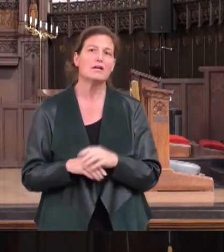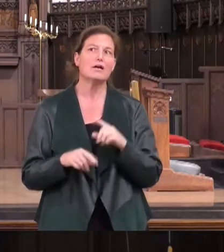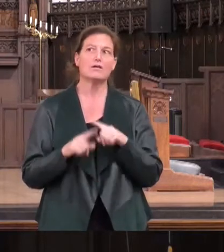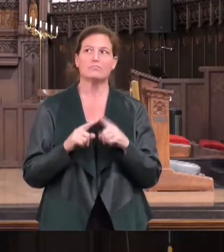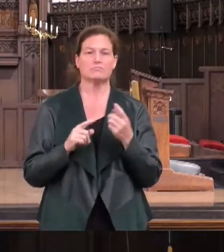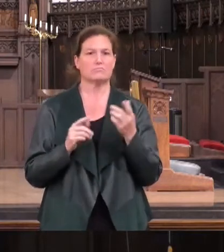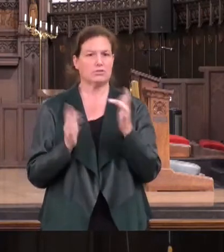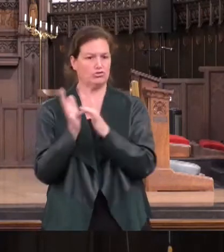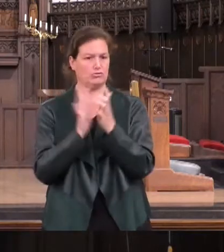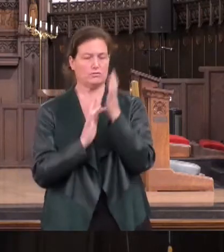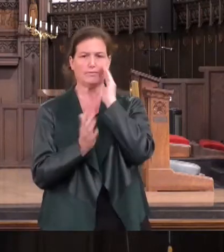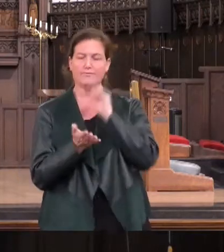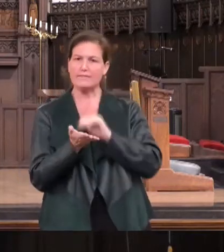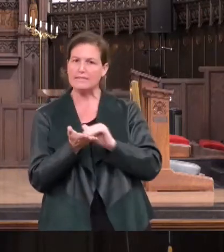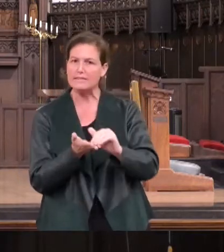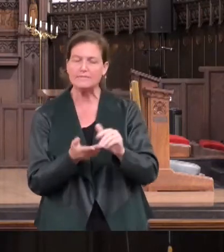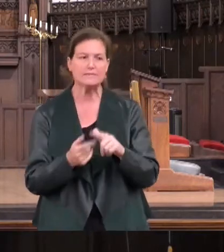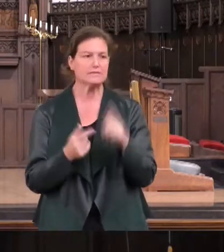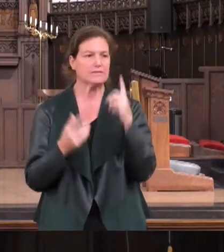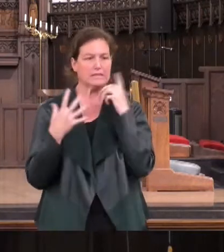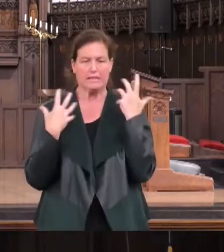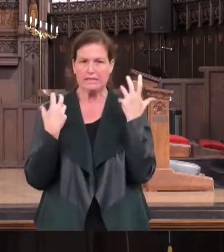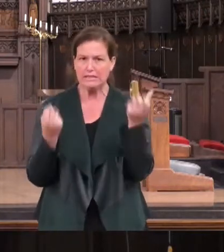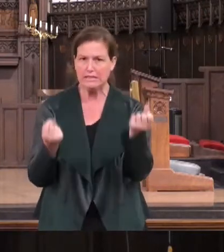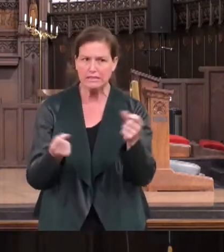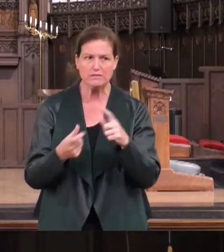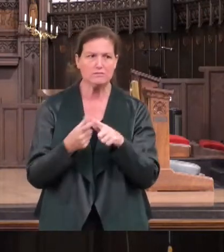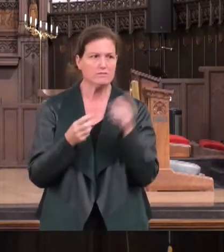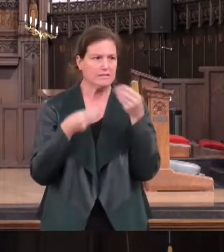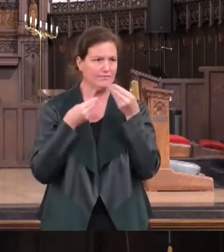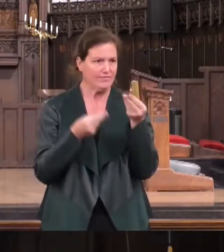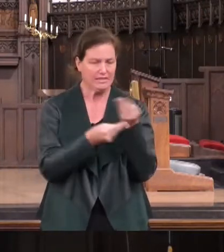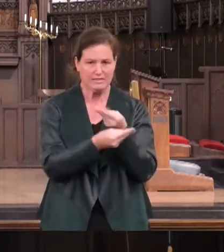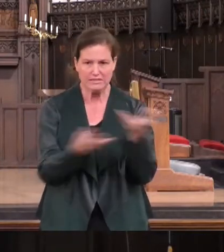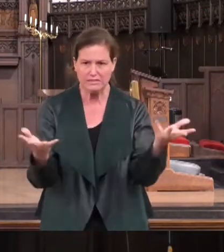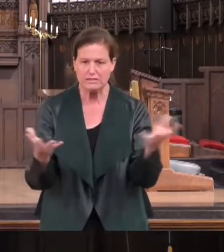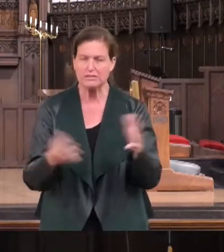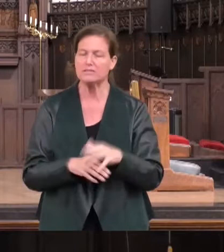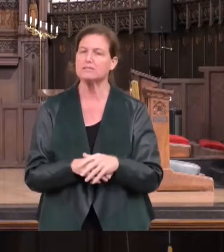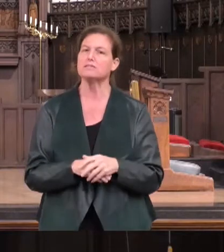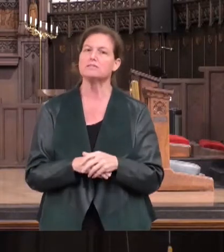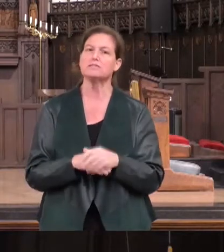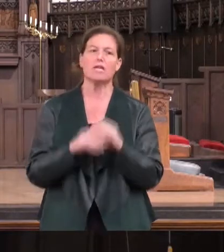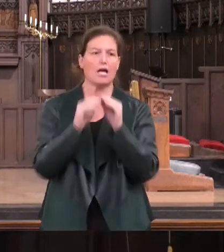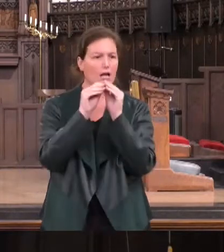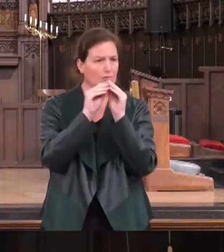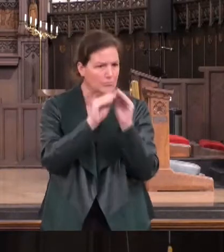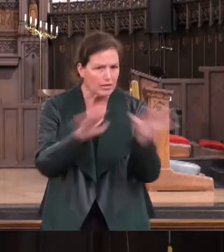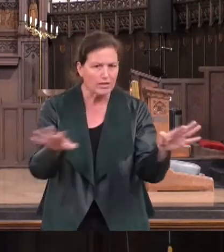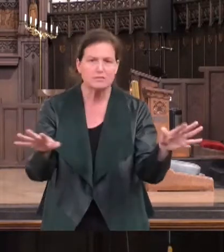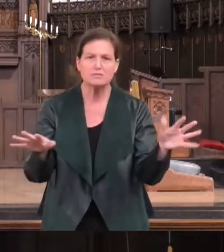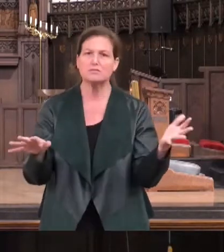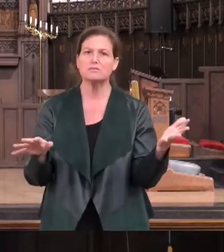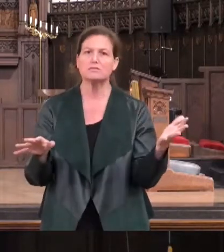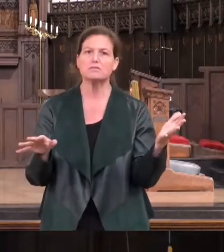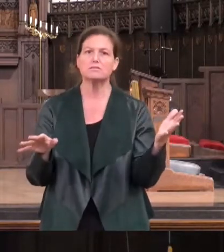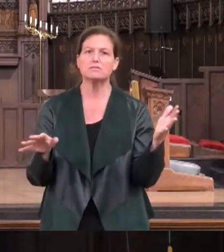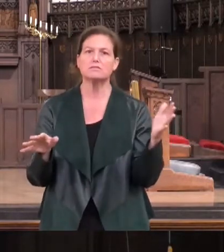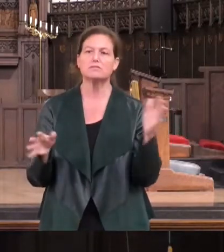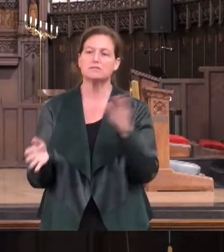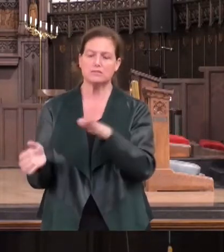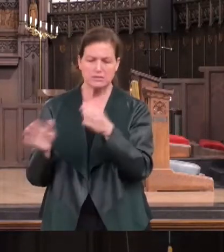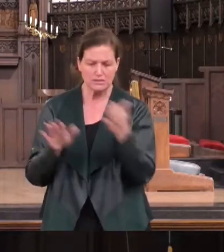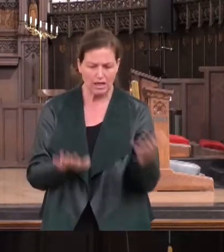who forgives, heals, feeds, lifts up, blesses, dies and